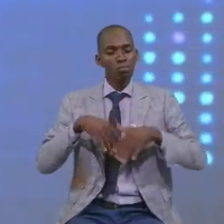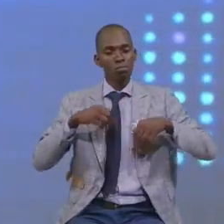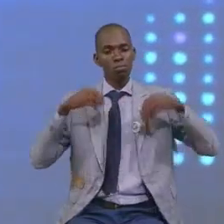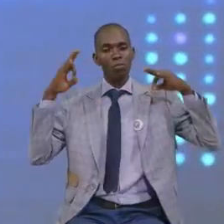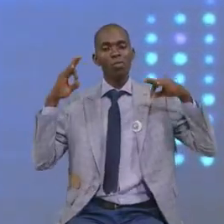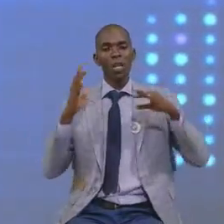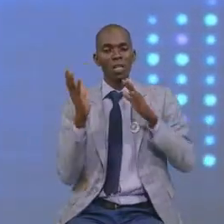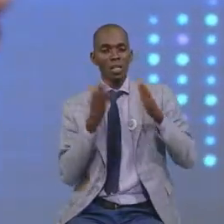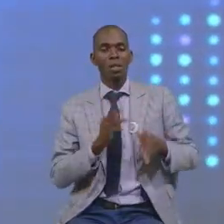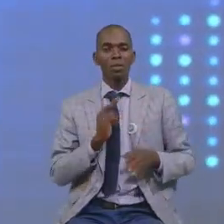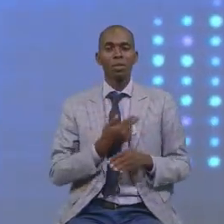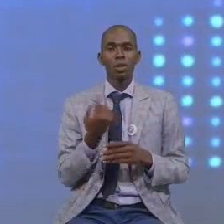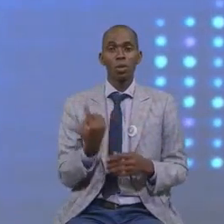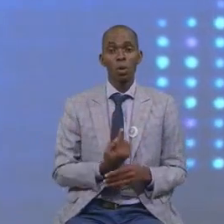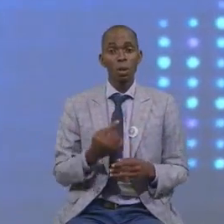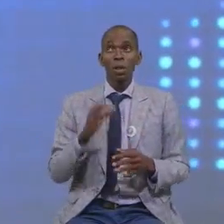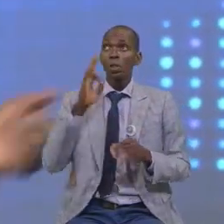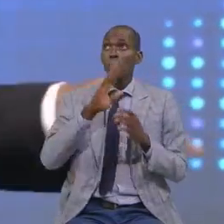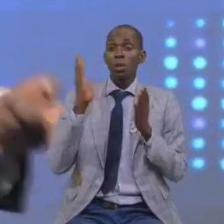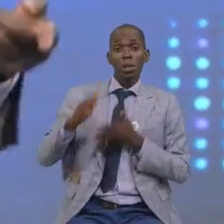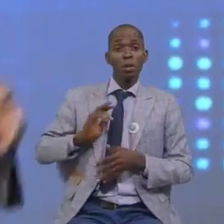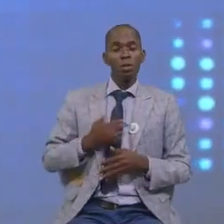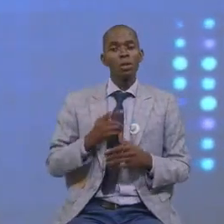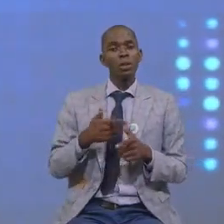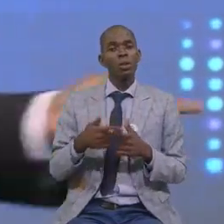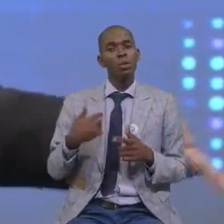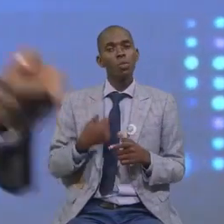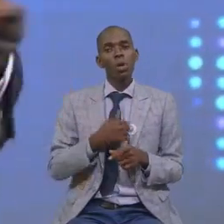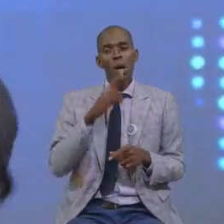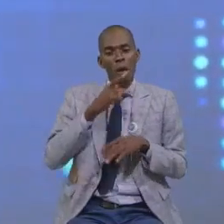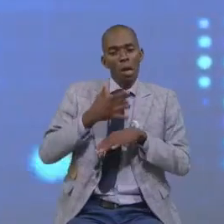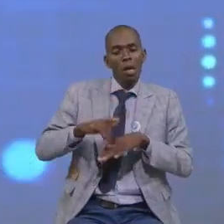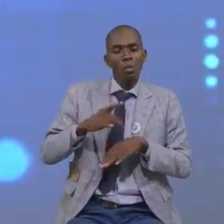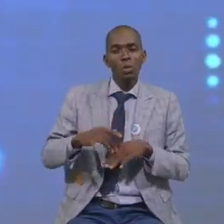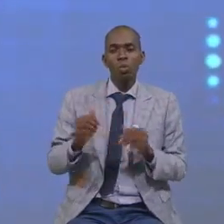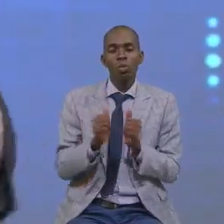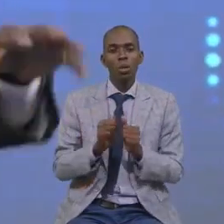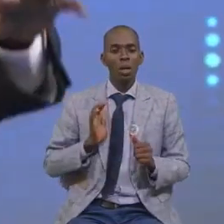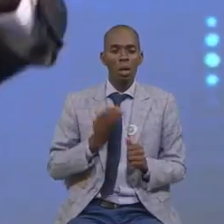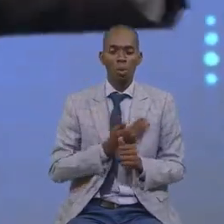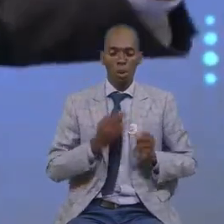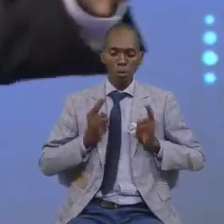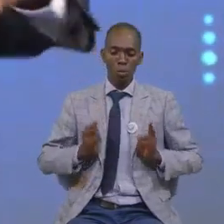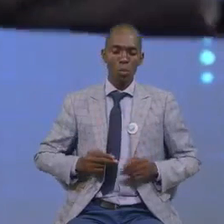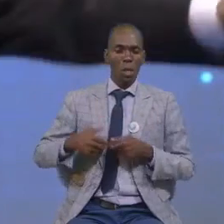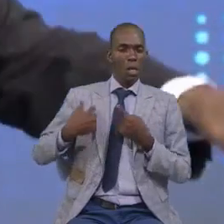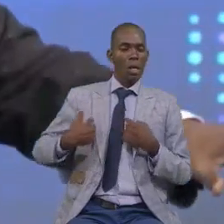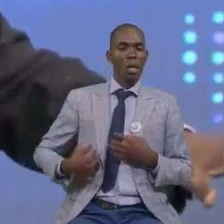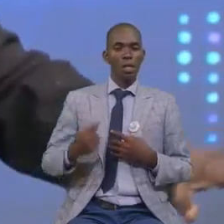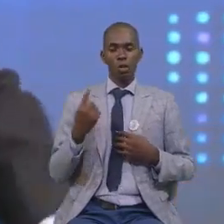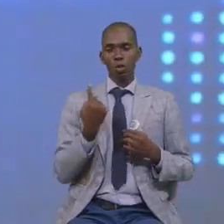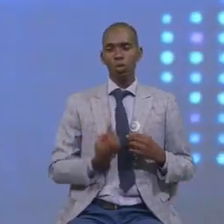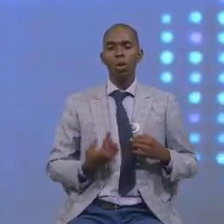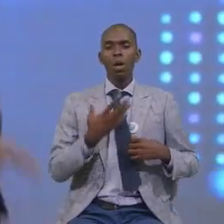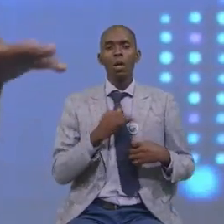He leaves us alone. We only have the human heart, and then we have the bad,